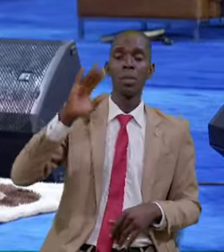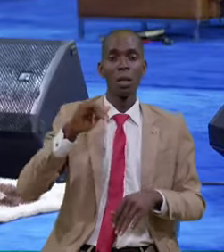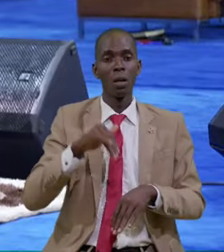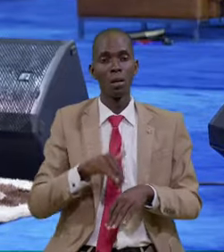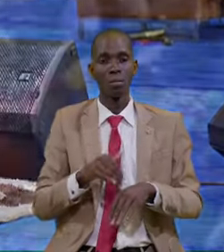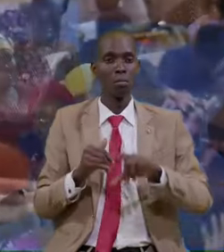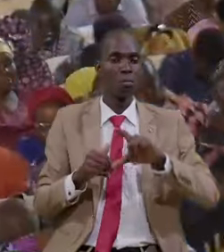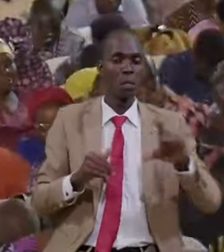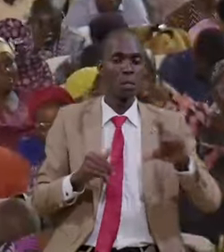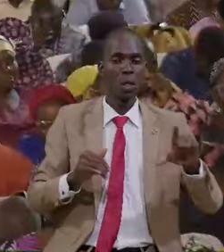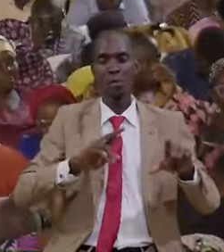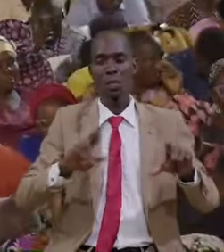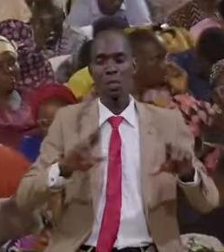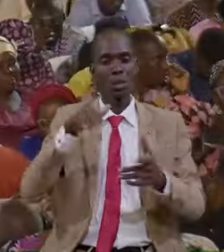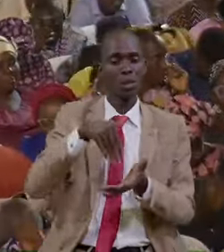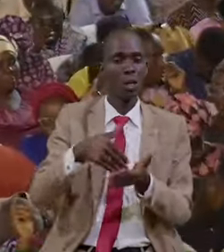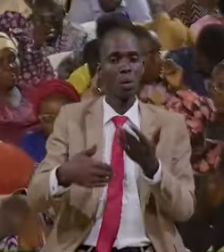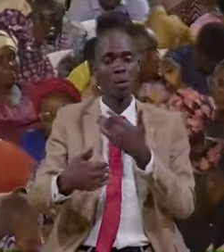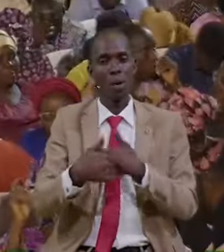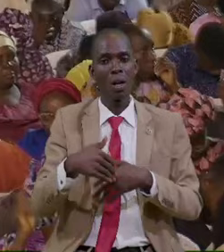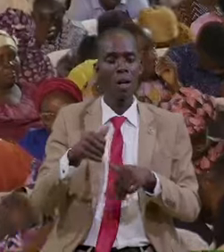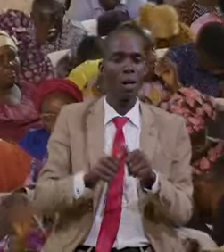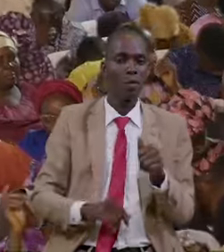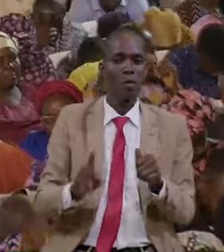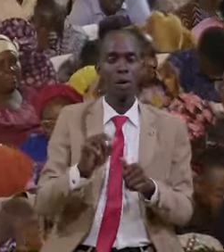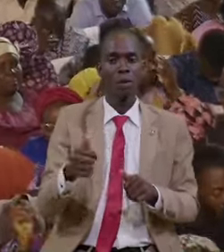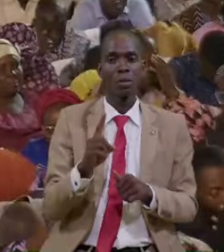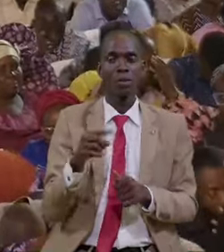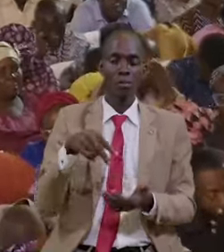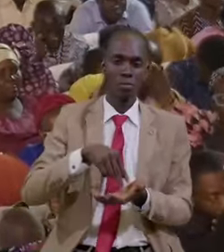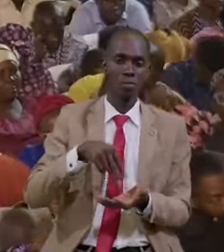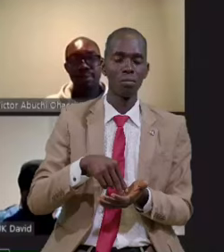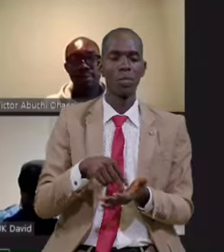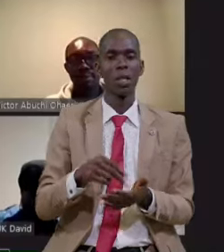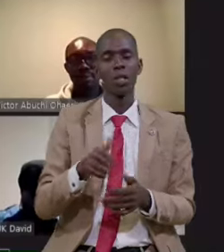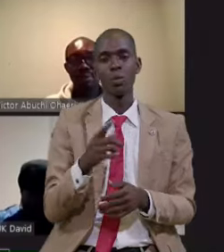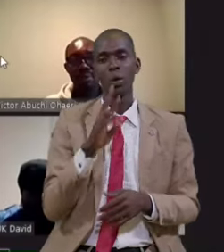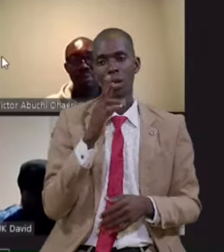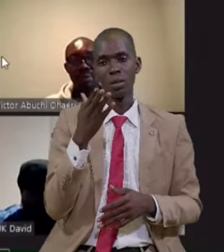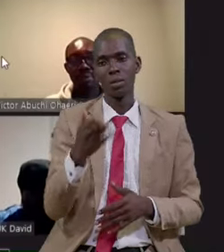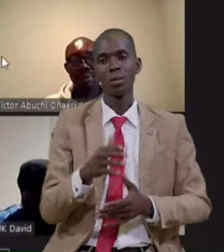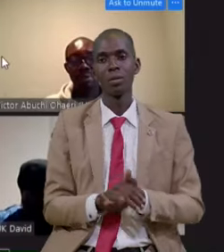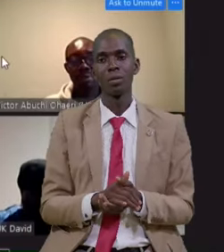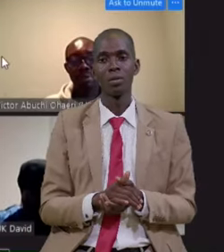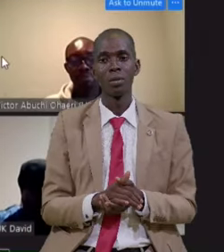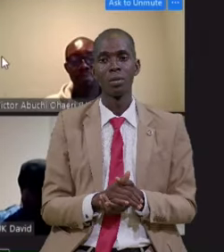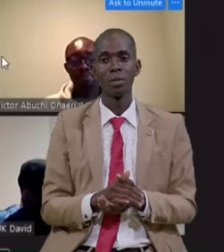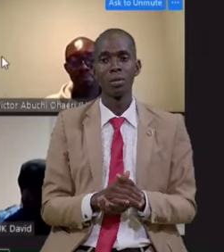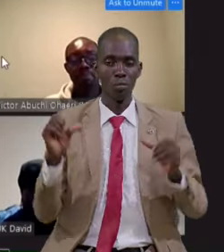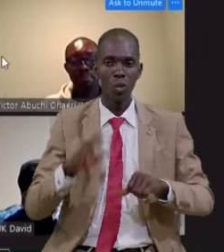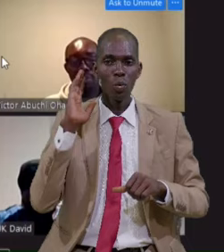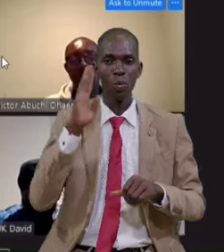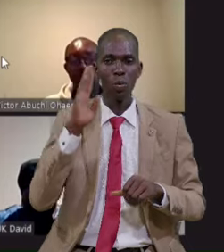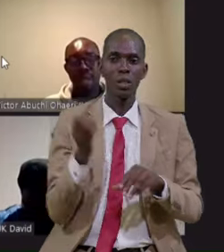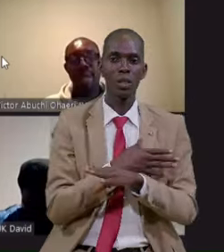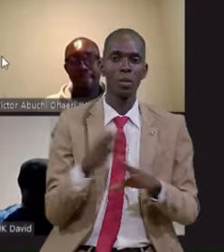center, at the back, anywhere, and online, stand up wherever you are. Condemnation will go away. God